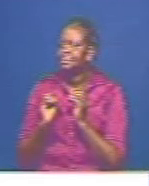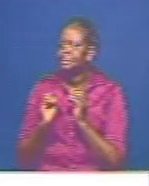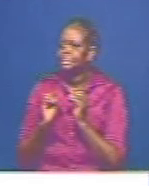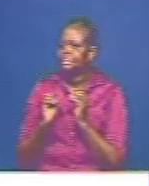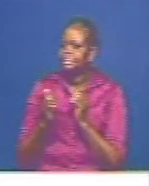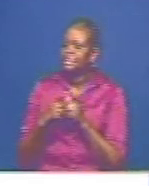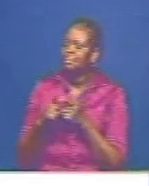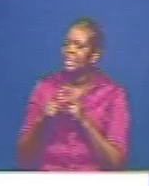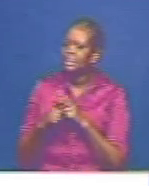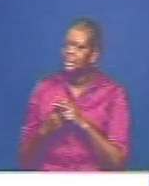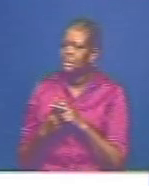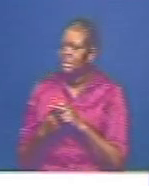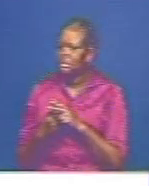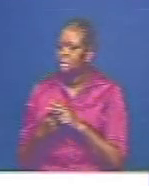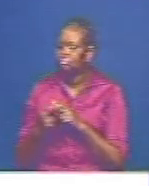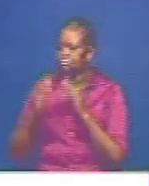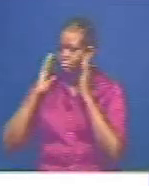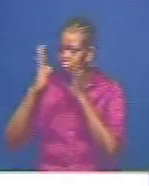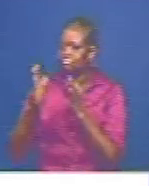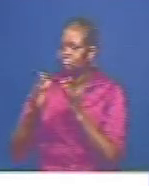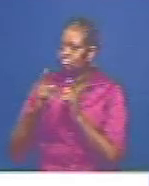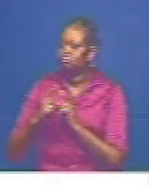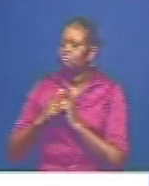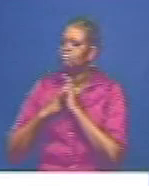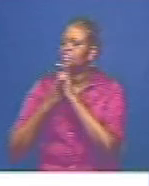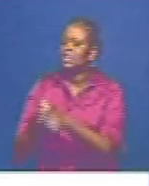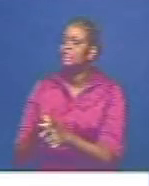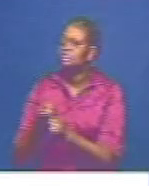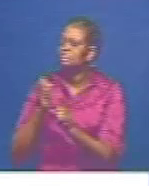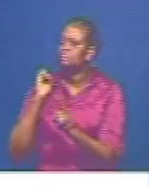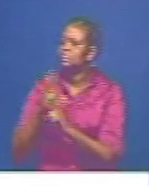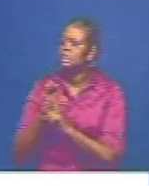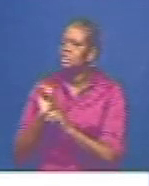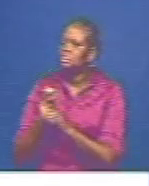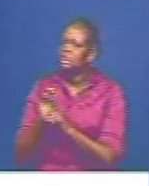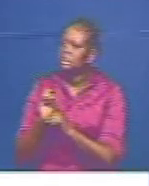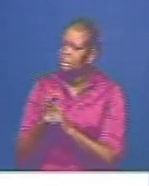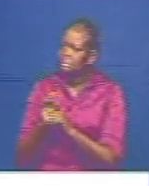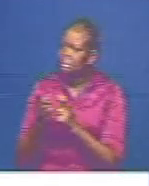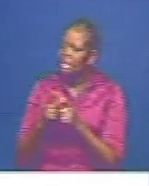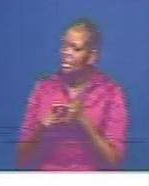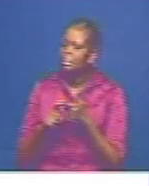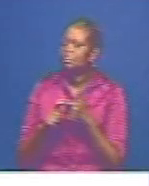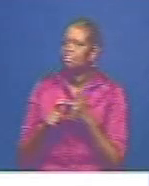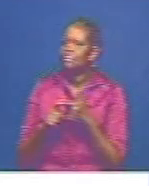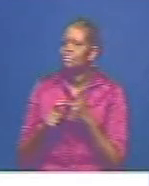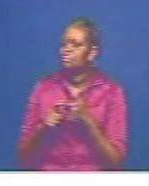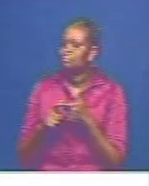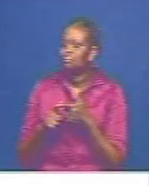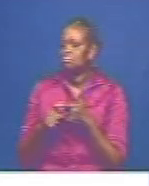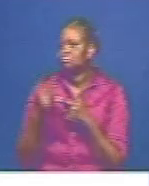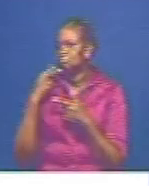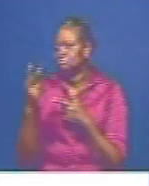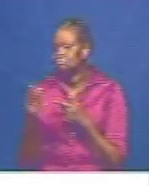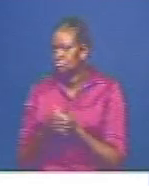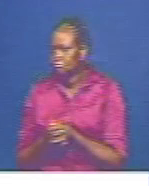me? So I started focusing on talent mentorship. Mm-hmm. And then the first time I went to East Pokot and saw how illiteracy is